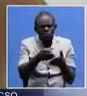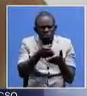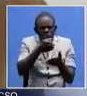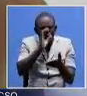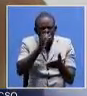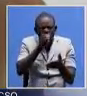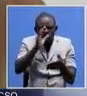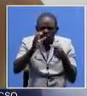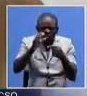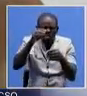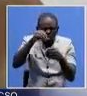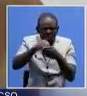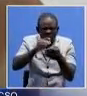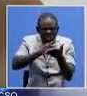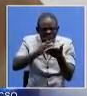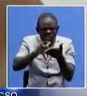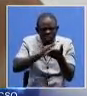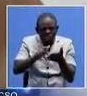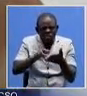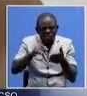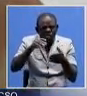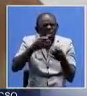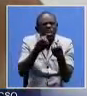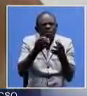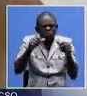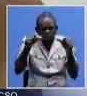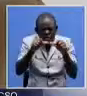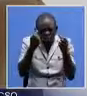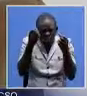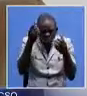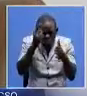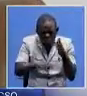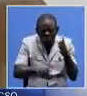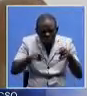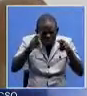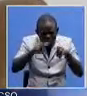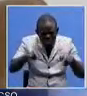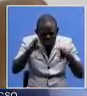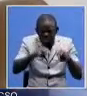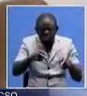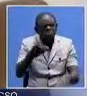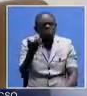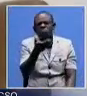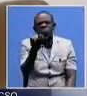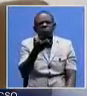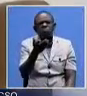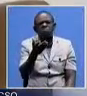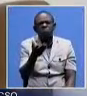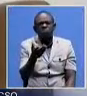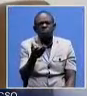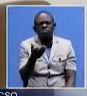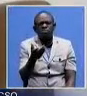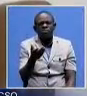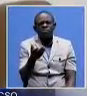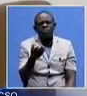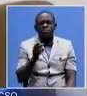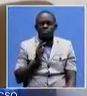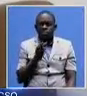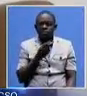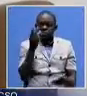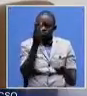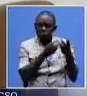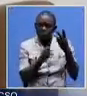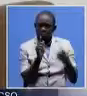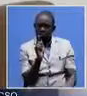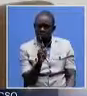those beverages and herbal drinks, you'd find that there's nothing that is being provided. And I think for us, what scares us the most is that